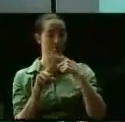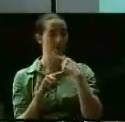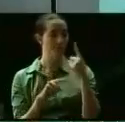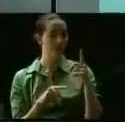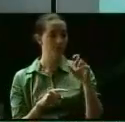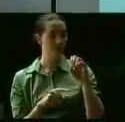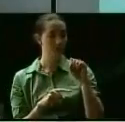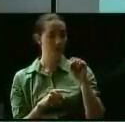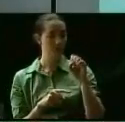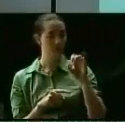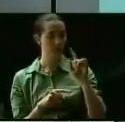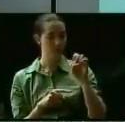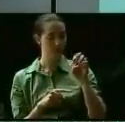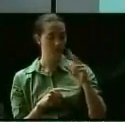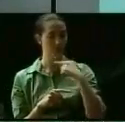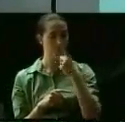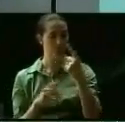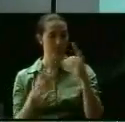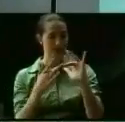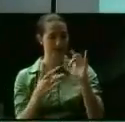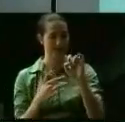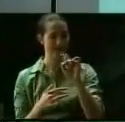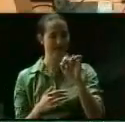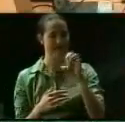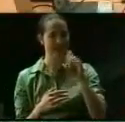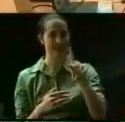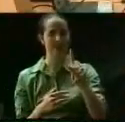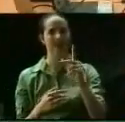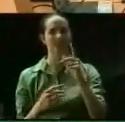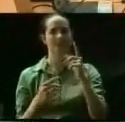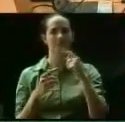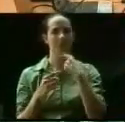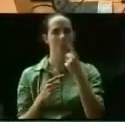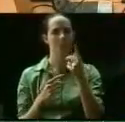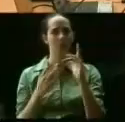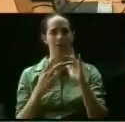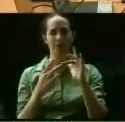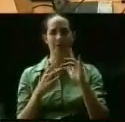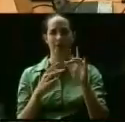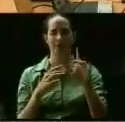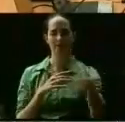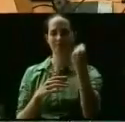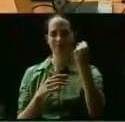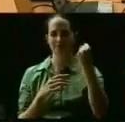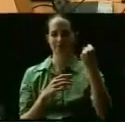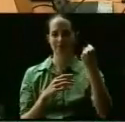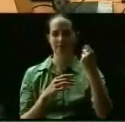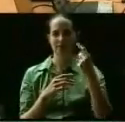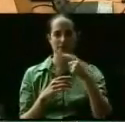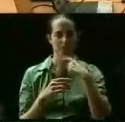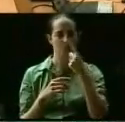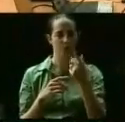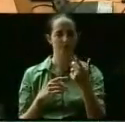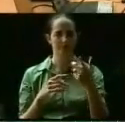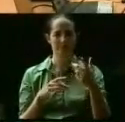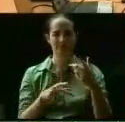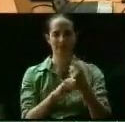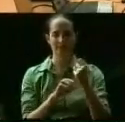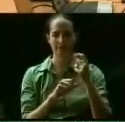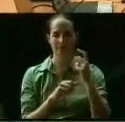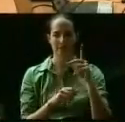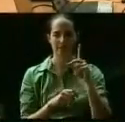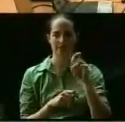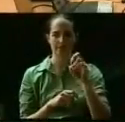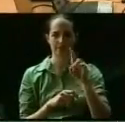only contact TDEC, but to contact Natural Resources and let them know, pull the product out and go out and verify. This all took place in the